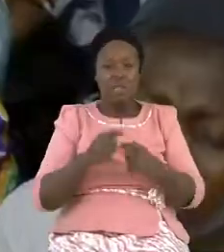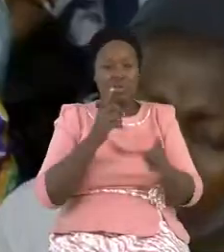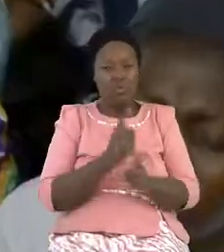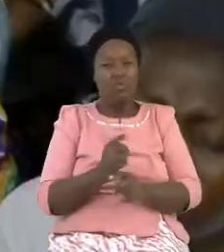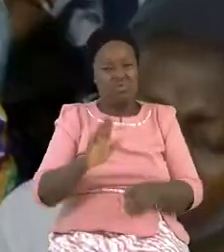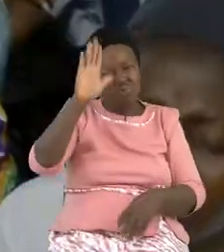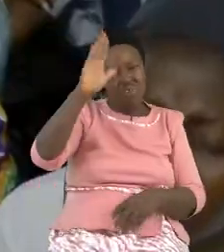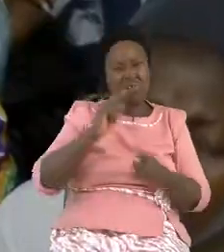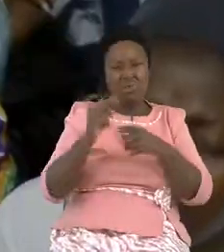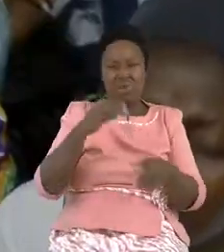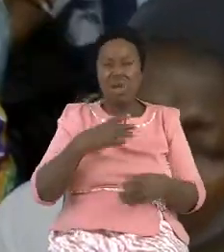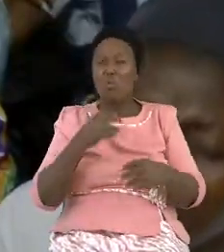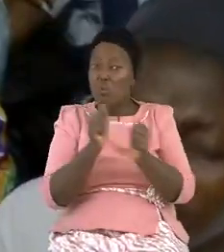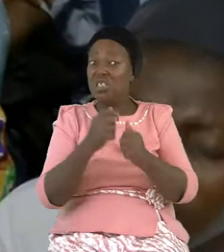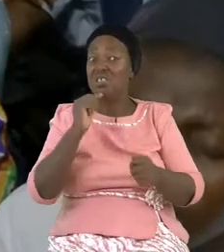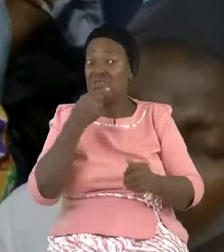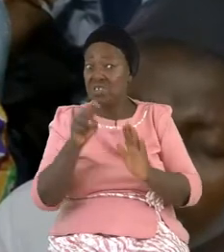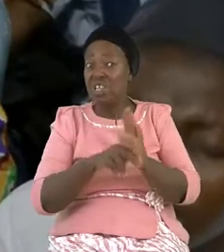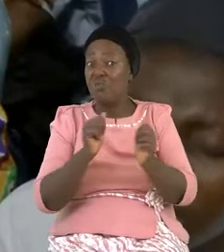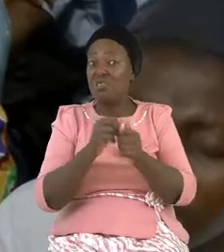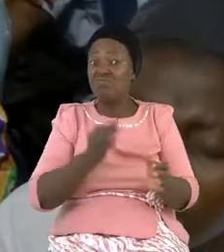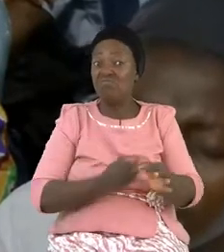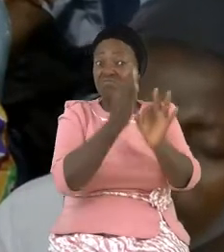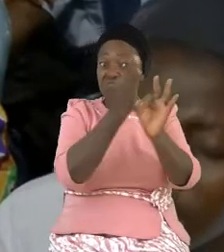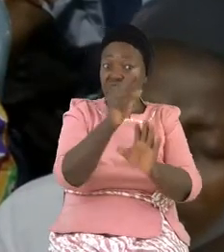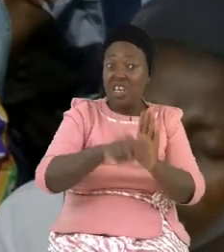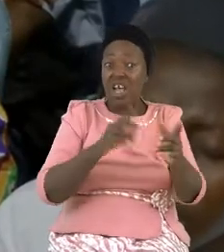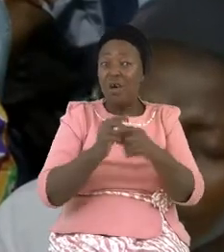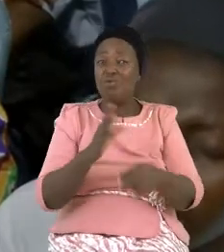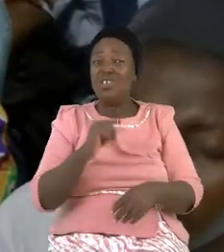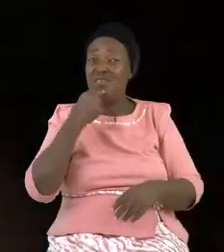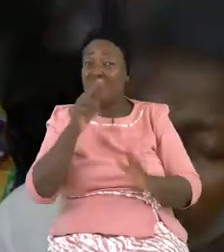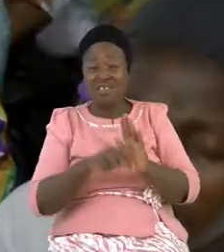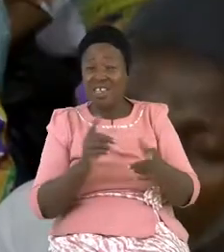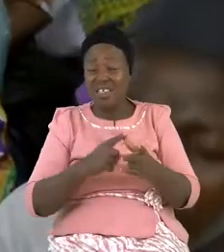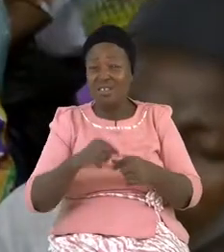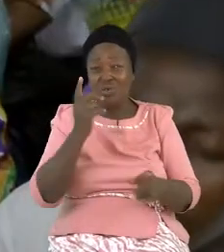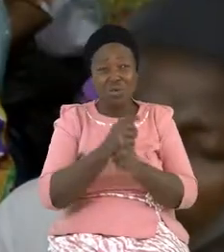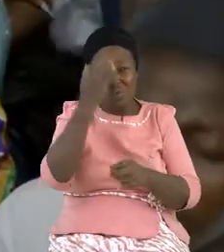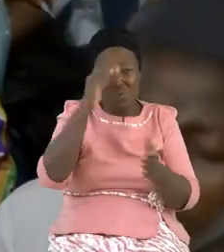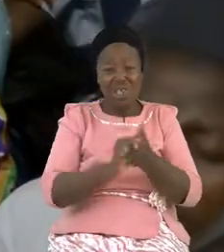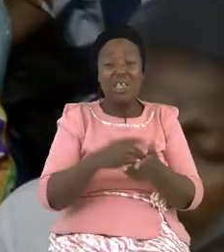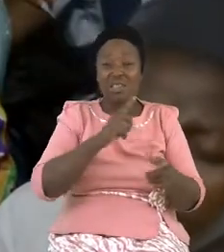Lord beholds you and sees you there. Raise up that hand. If you are raising up your hand, God bless you.